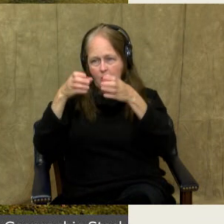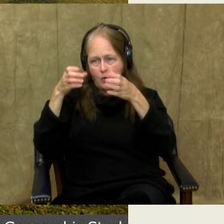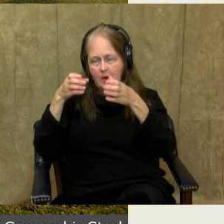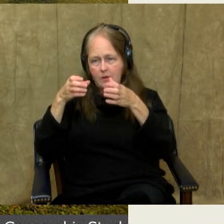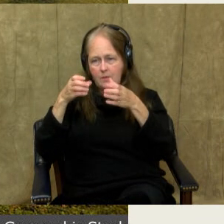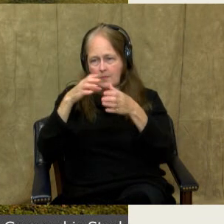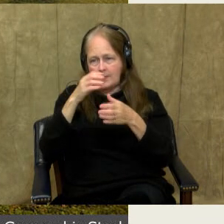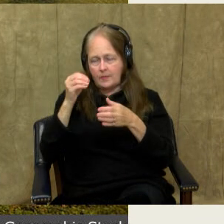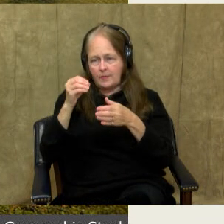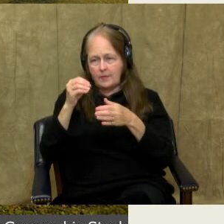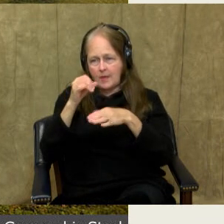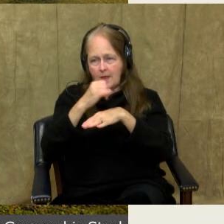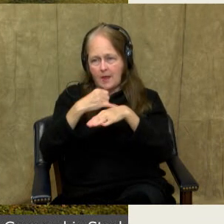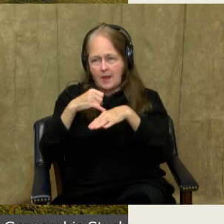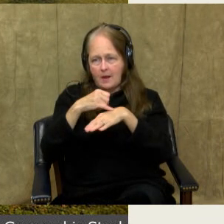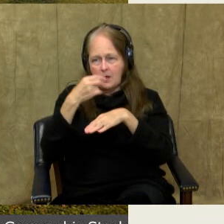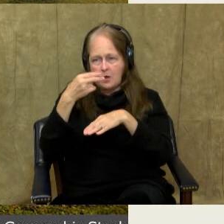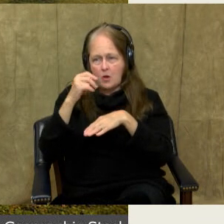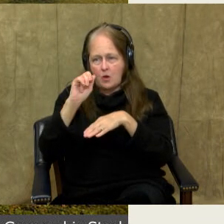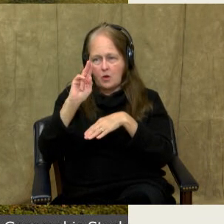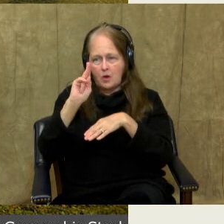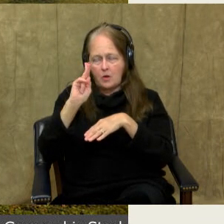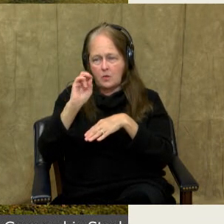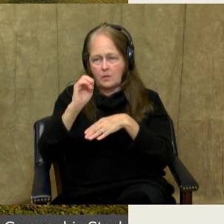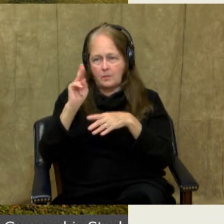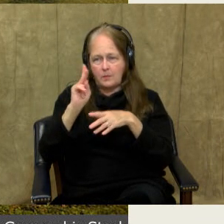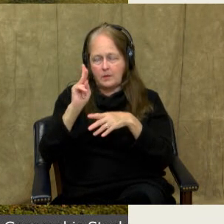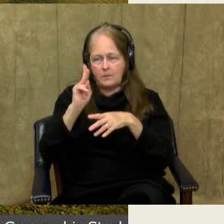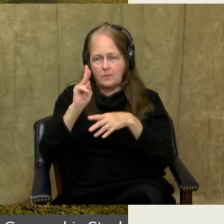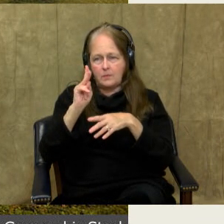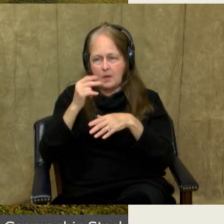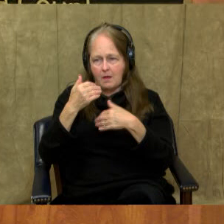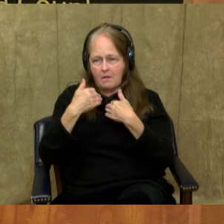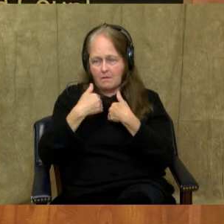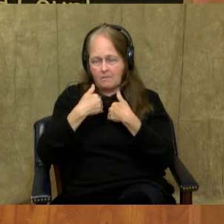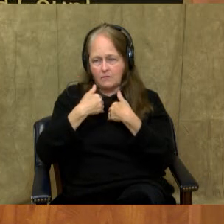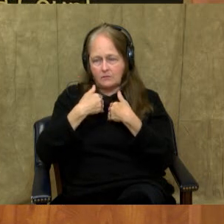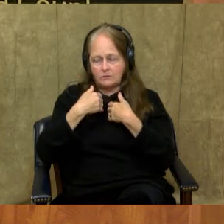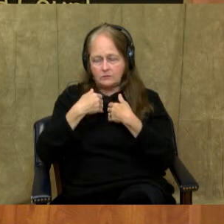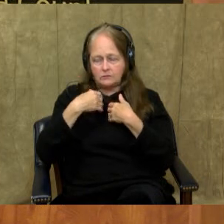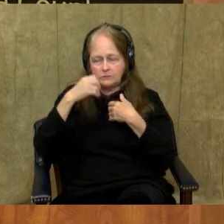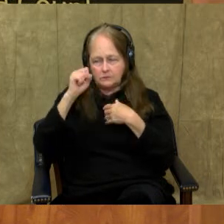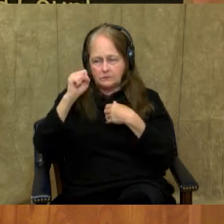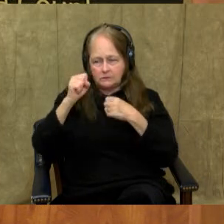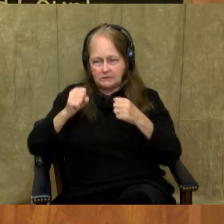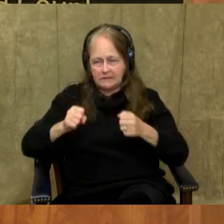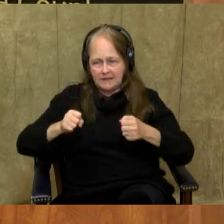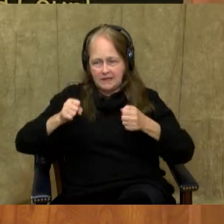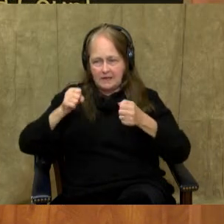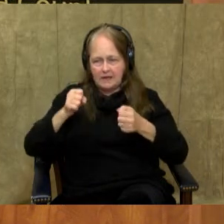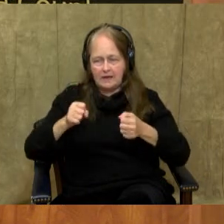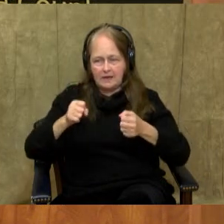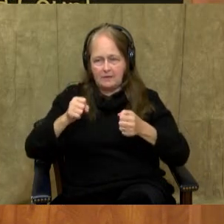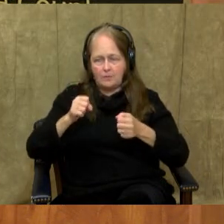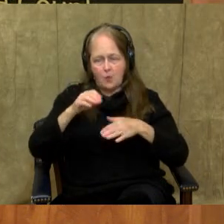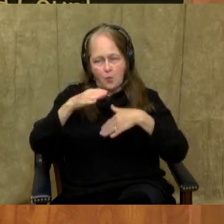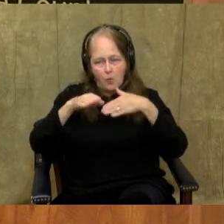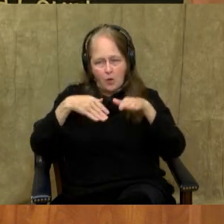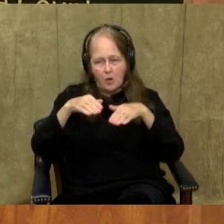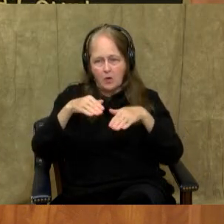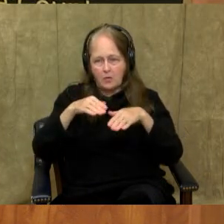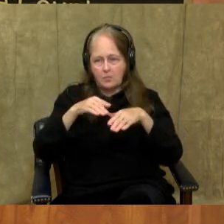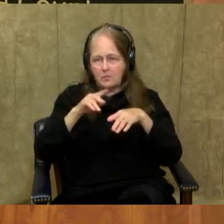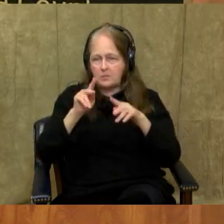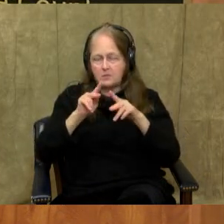active volcano, and it's interesting because people still hike on it, people still ski and snowboard on it, even as steam is coming up through it.